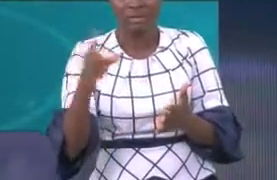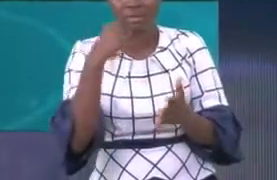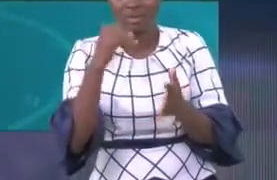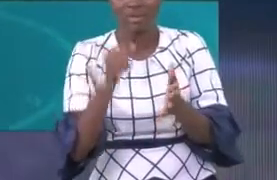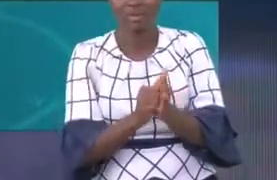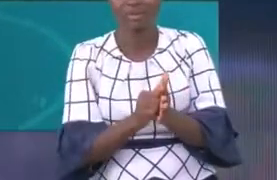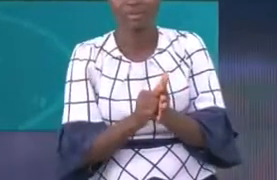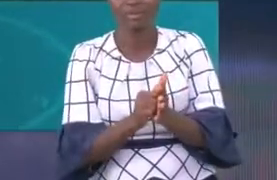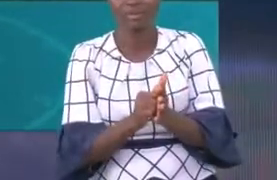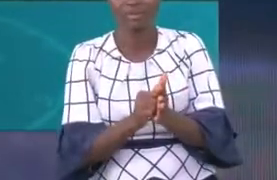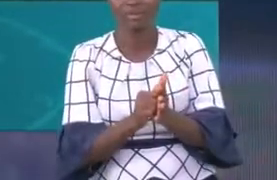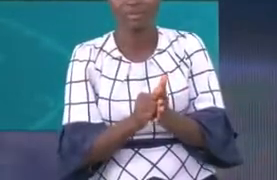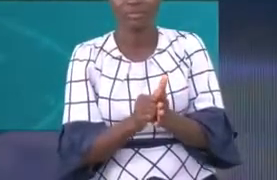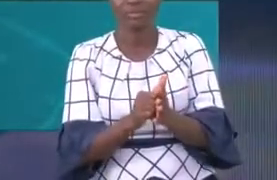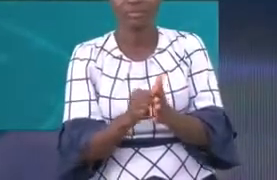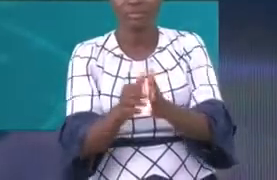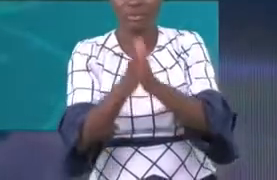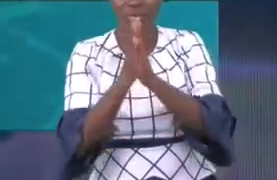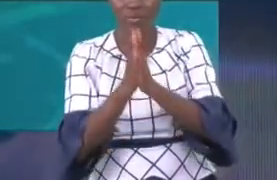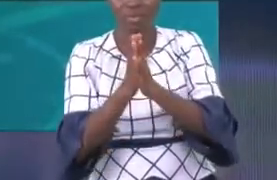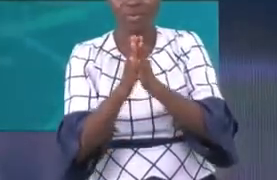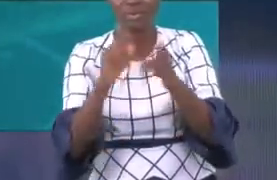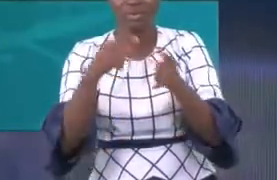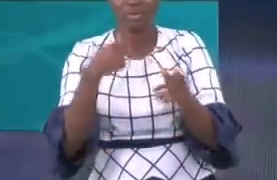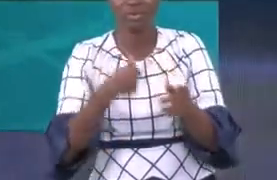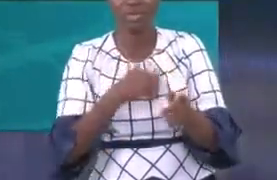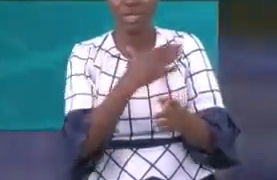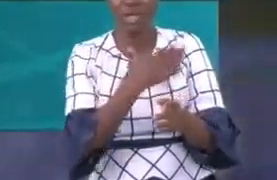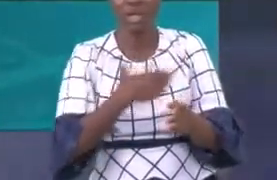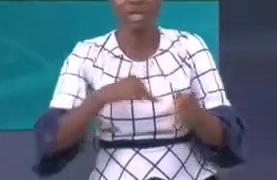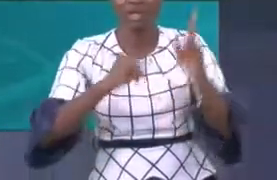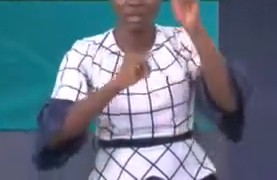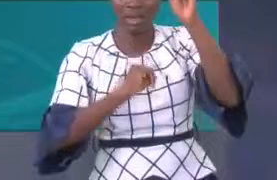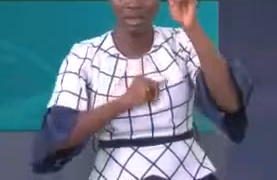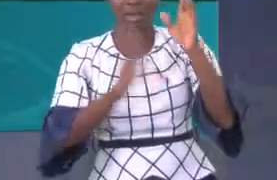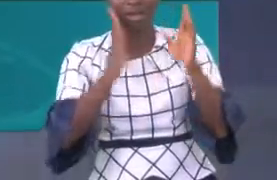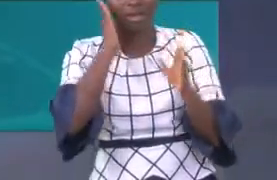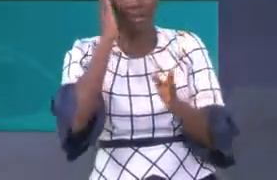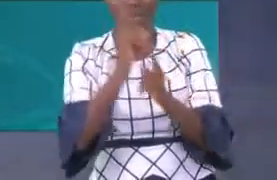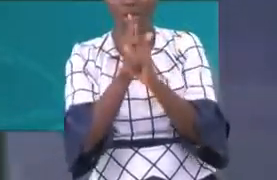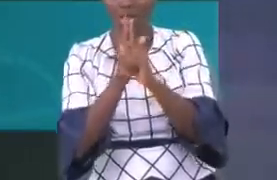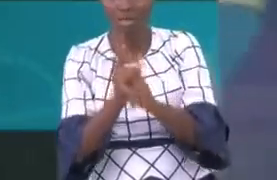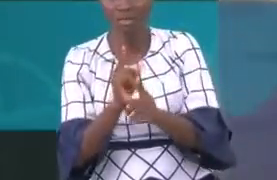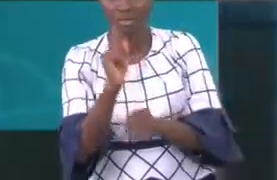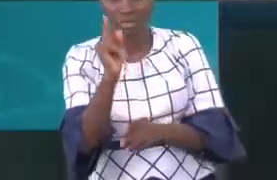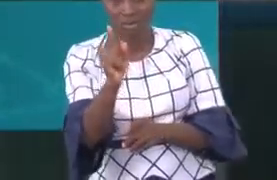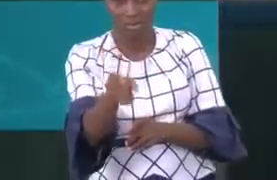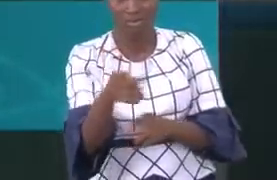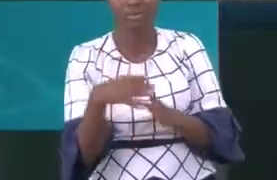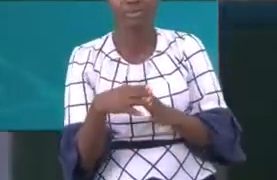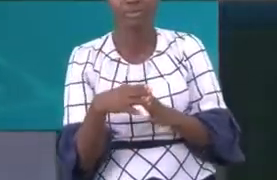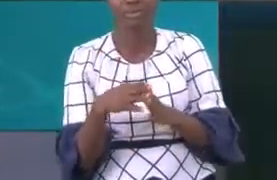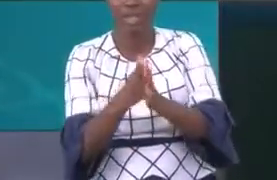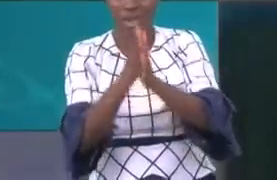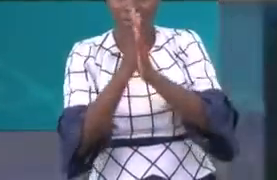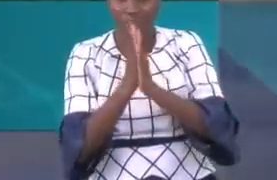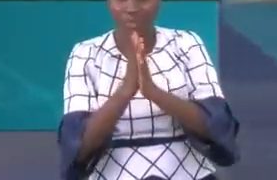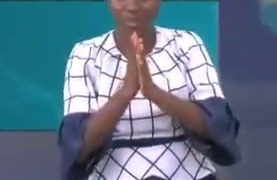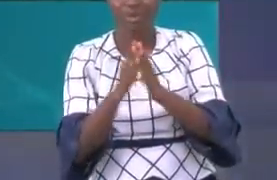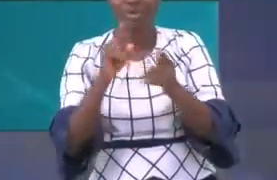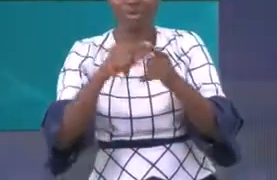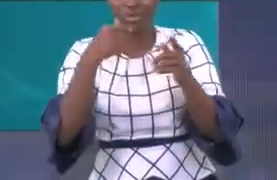I will answer thee. Call unto me, and I